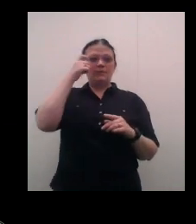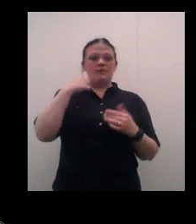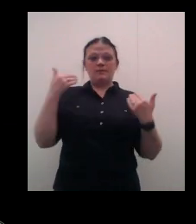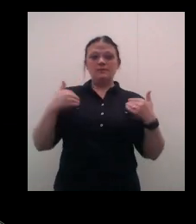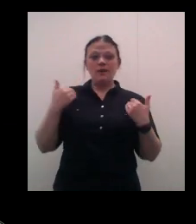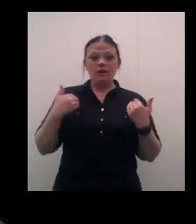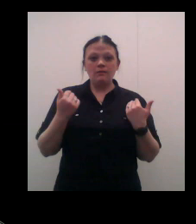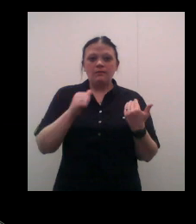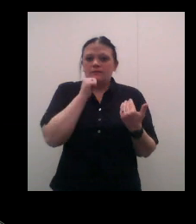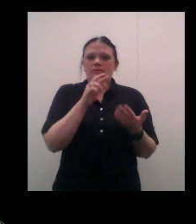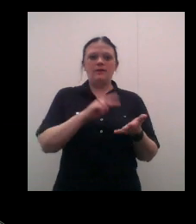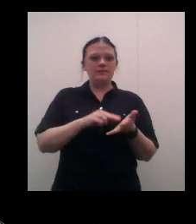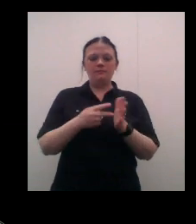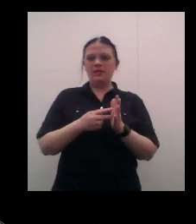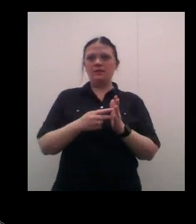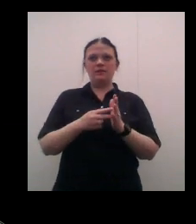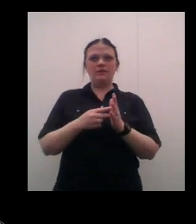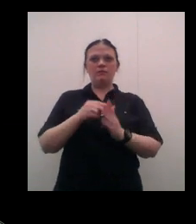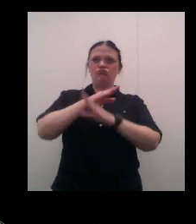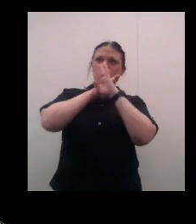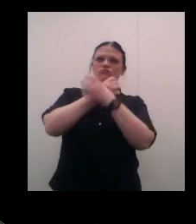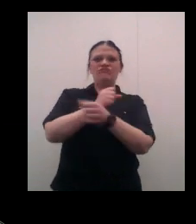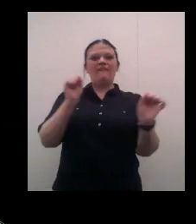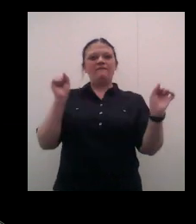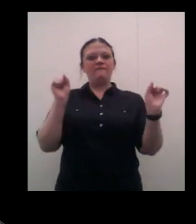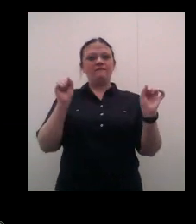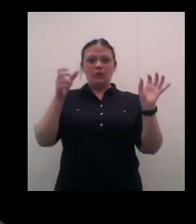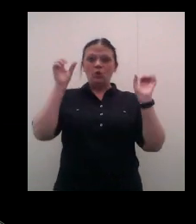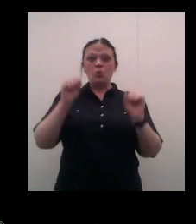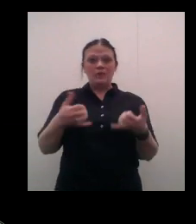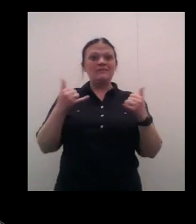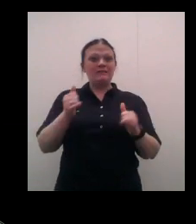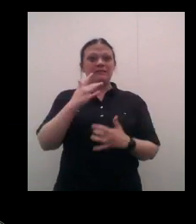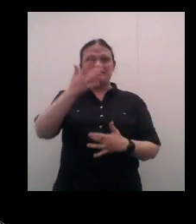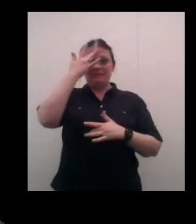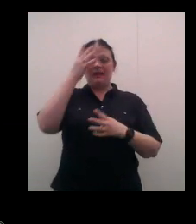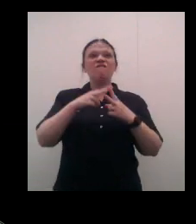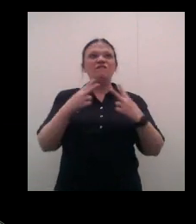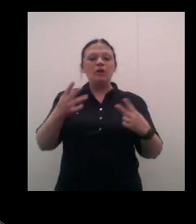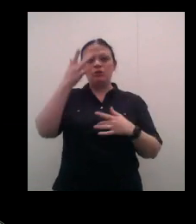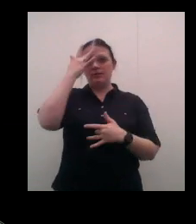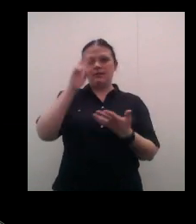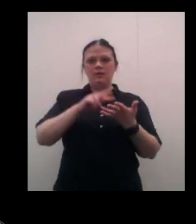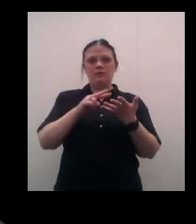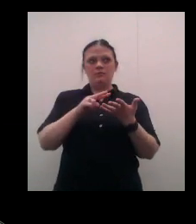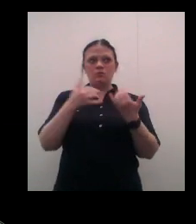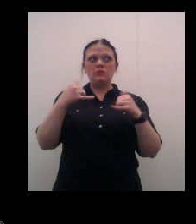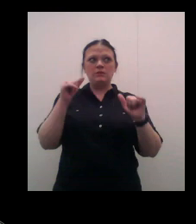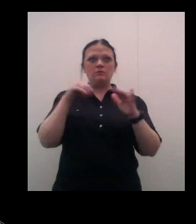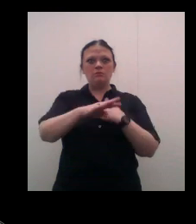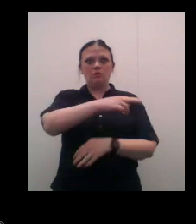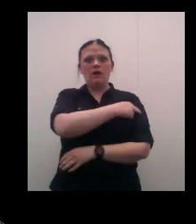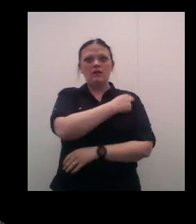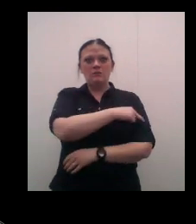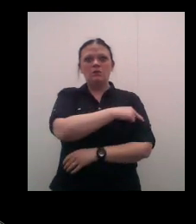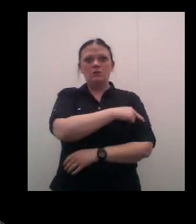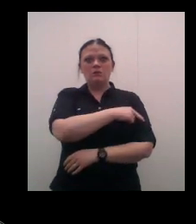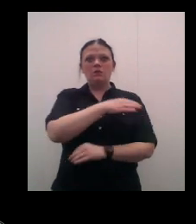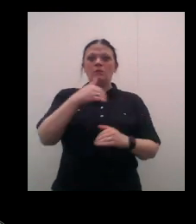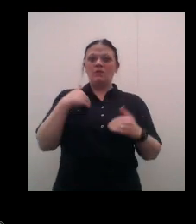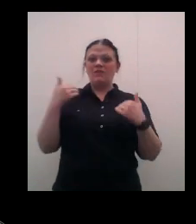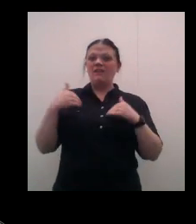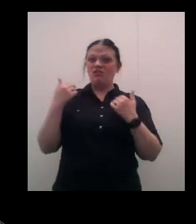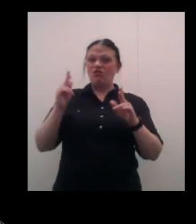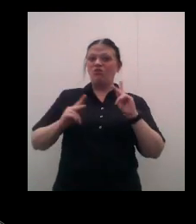not necessarily mean that you are immune. You can get sick. You can get very sick to the point you're hospitalized. We have some younger